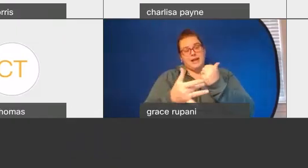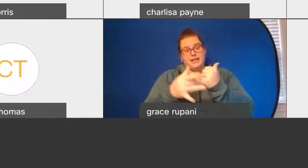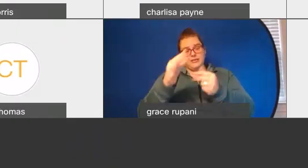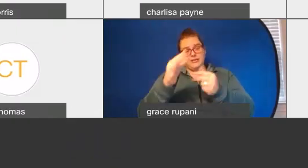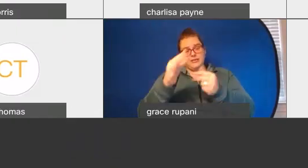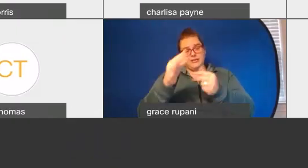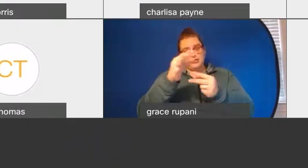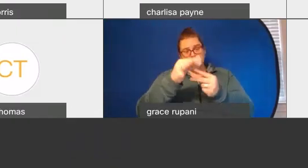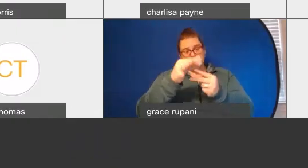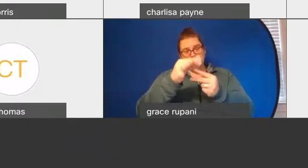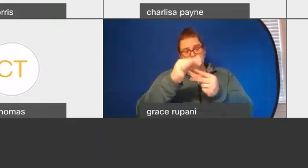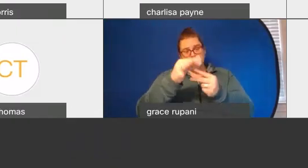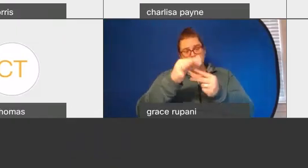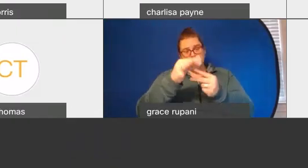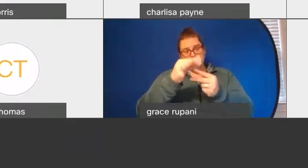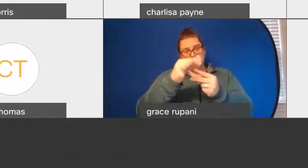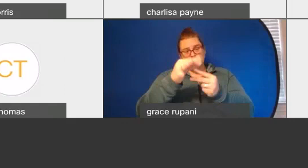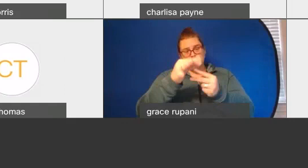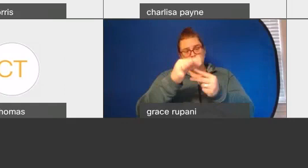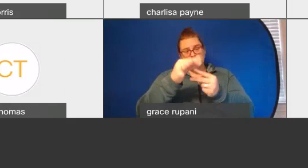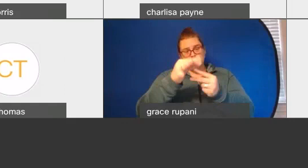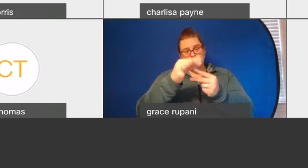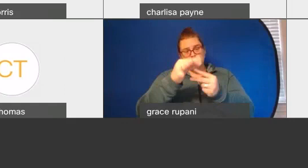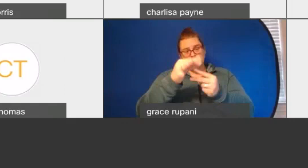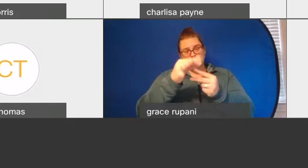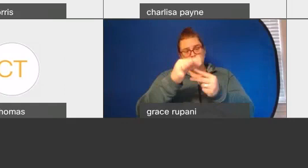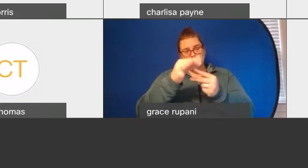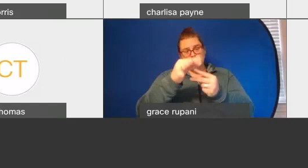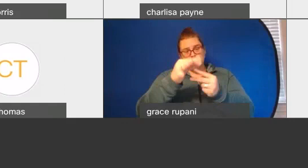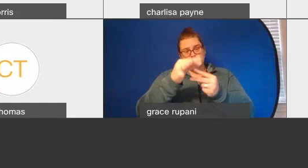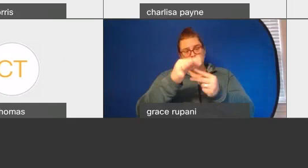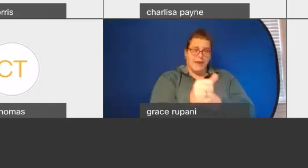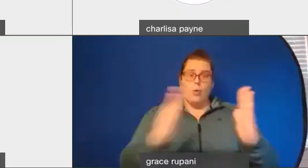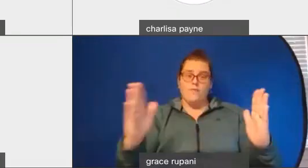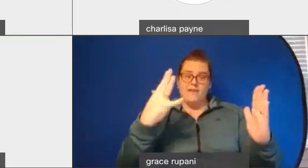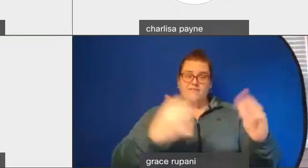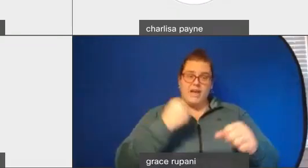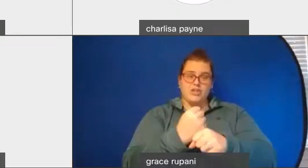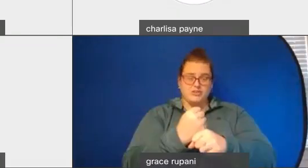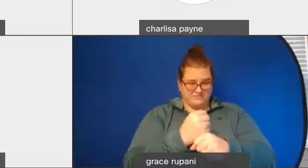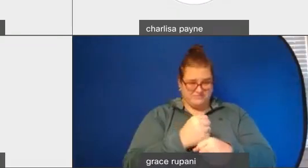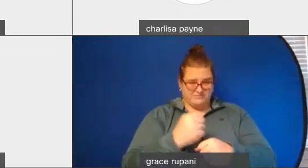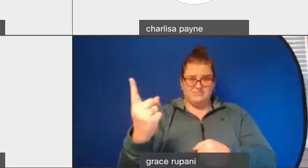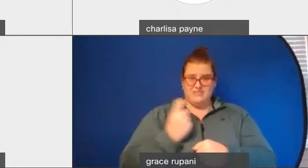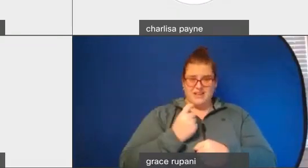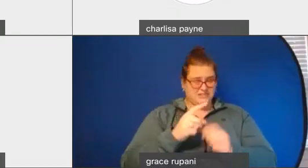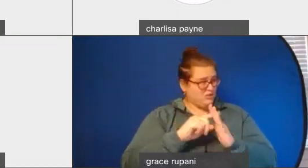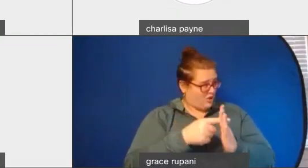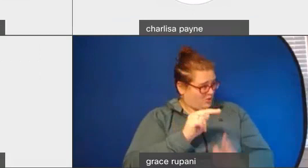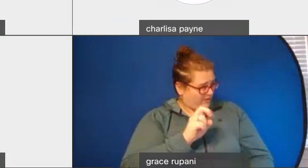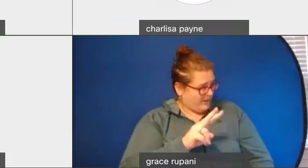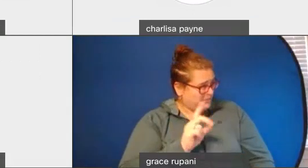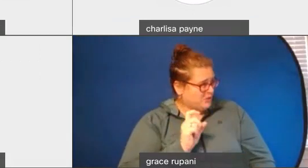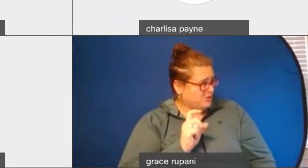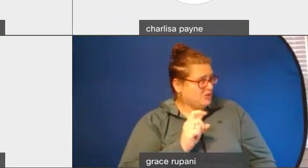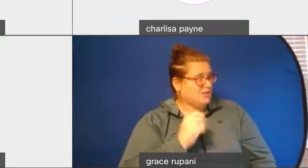of $10,000 over 5 years per person, does that begin in November? And if so, are